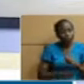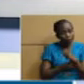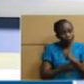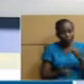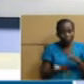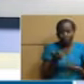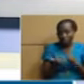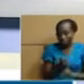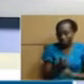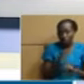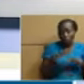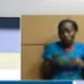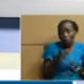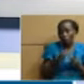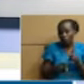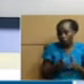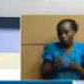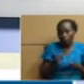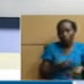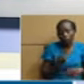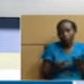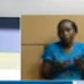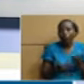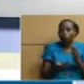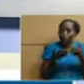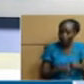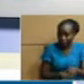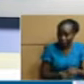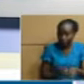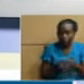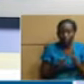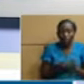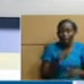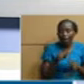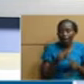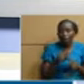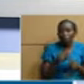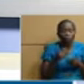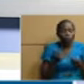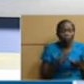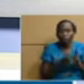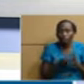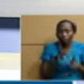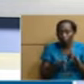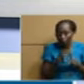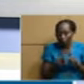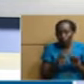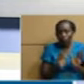beneficiaries or the survivors when God calls you, such that they don't live in this, you don't live a